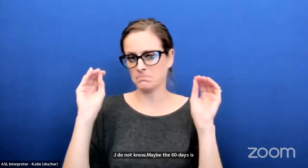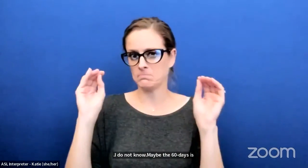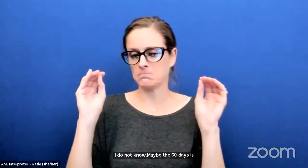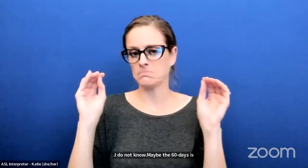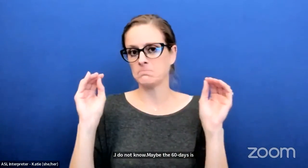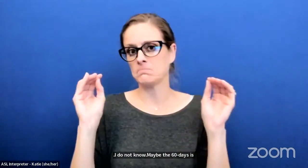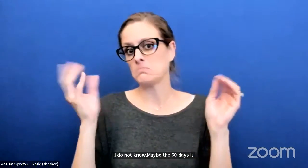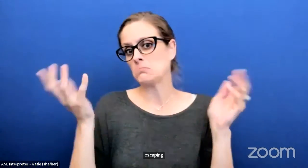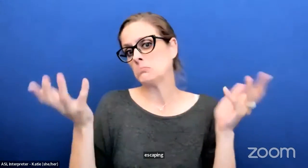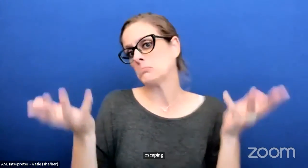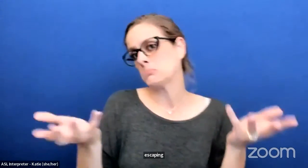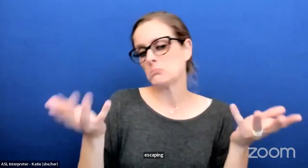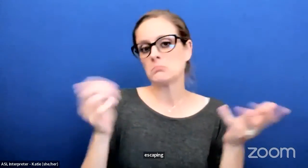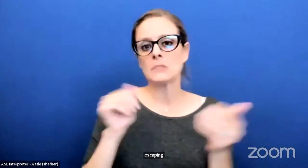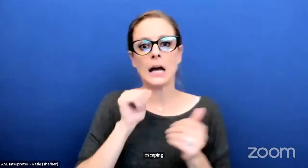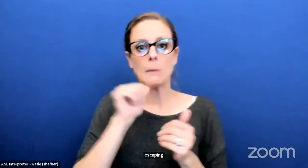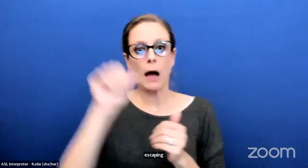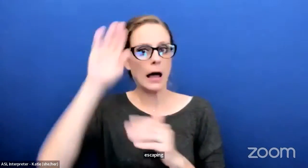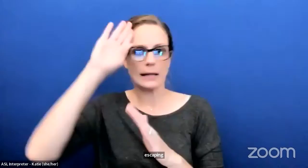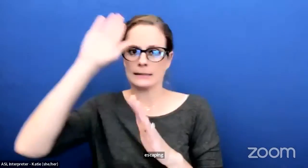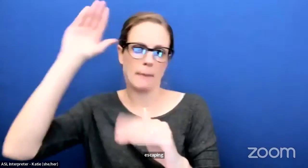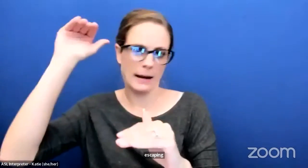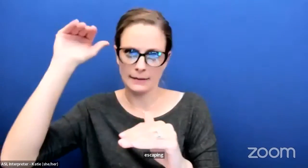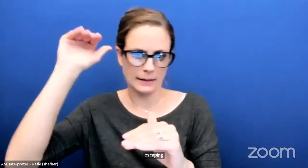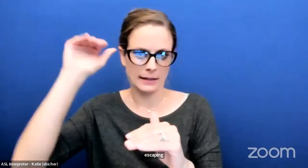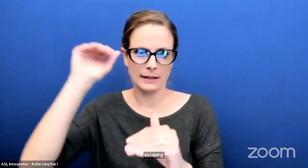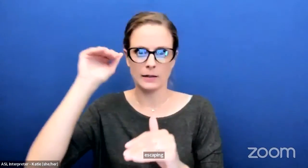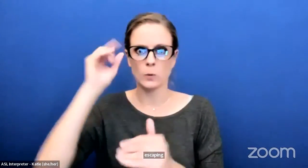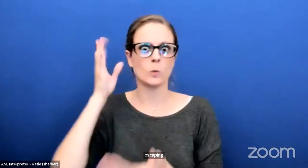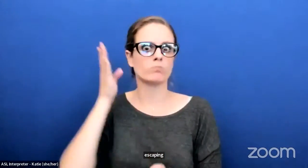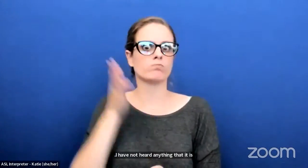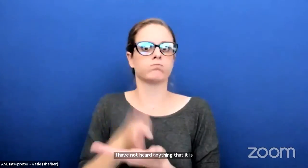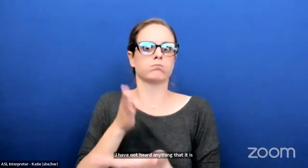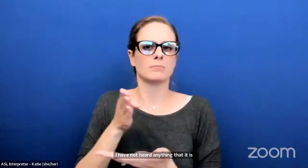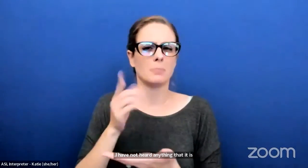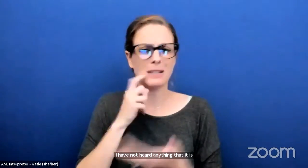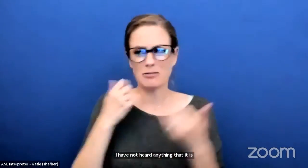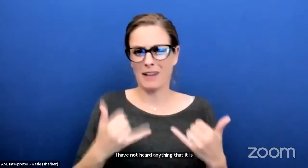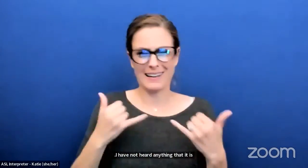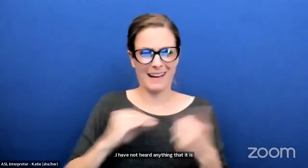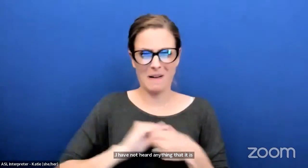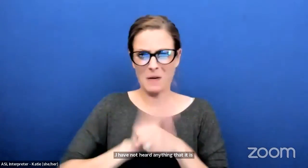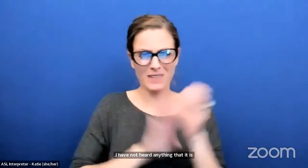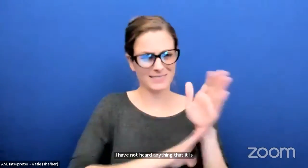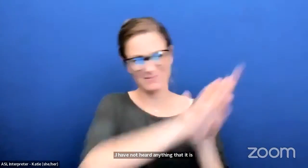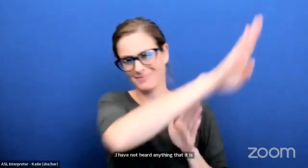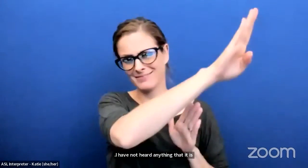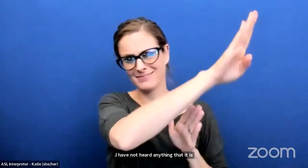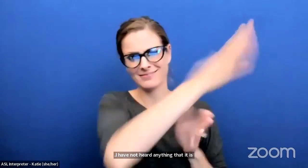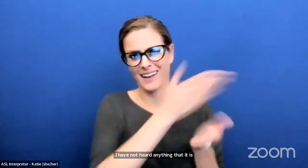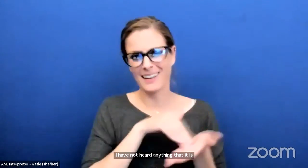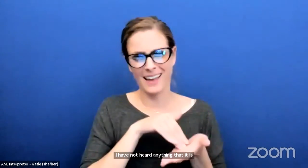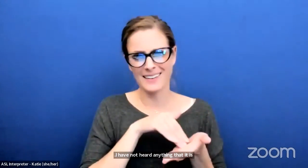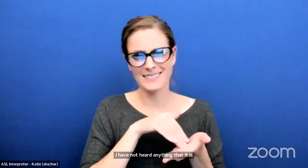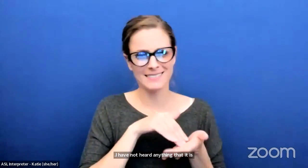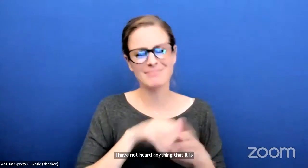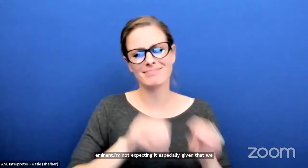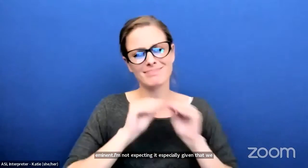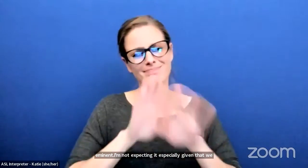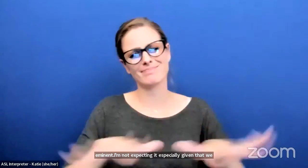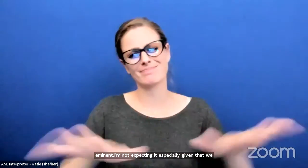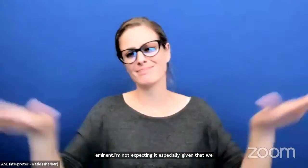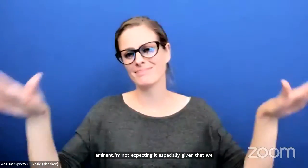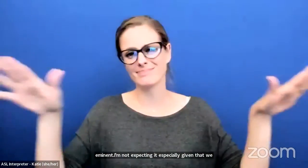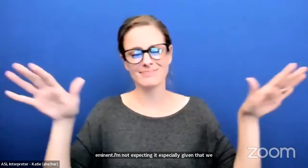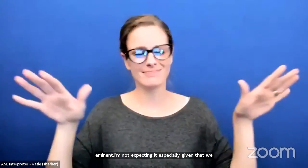so I'm not expecting it, especially given that we're in a period of some of the highest numbers of infections that we've seen at